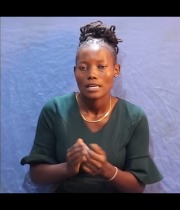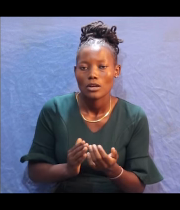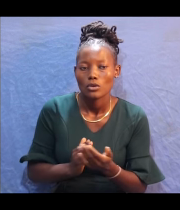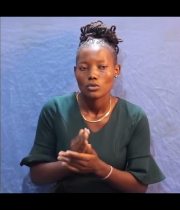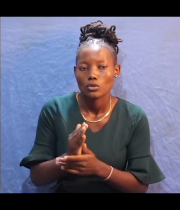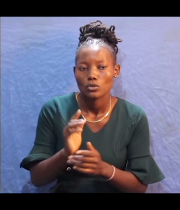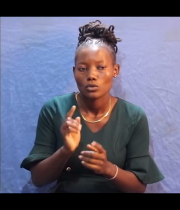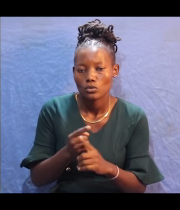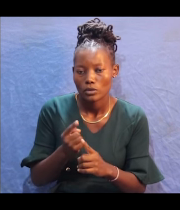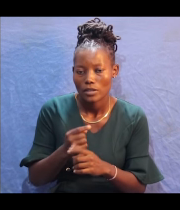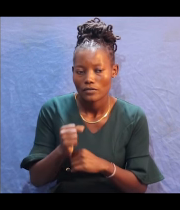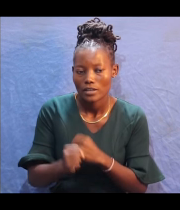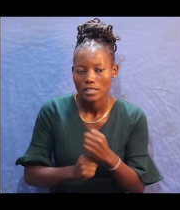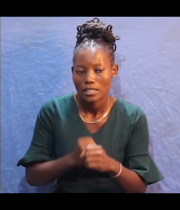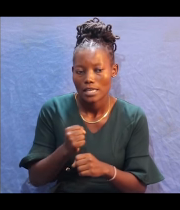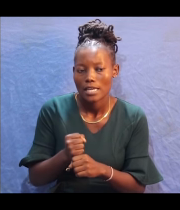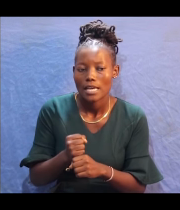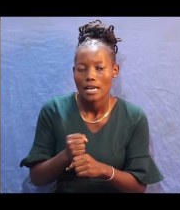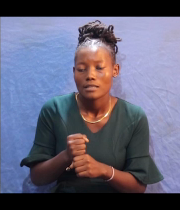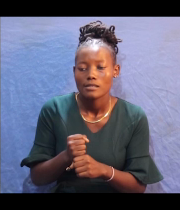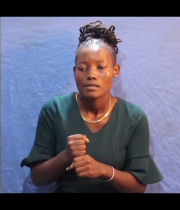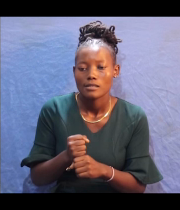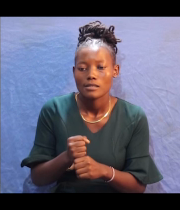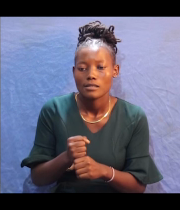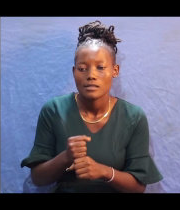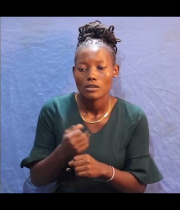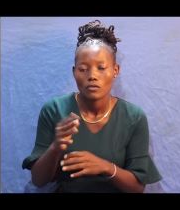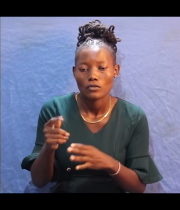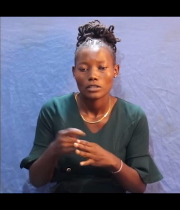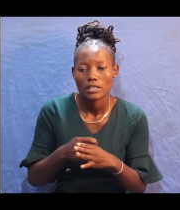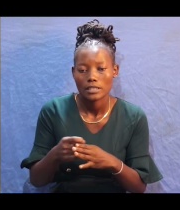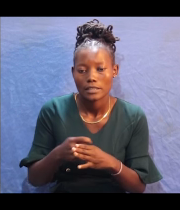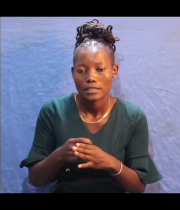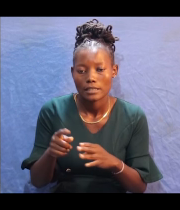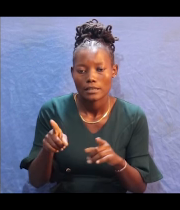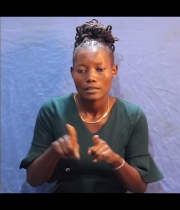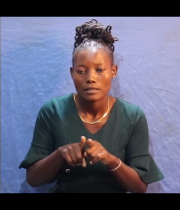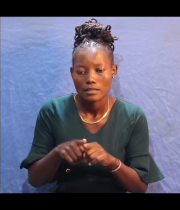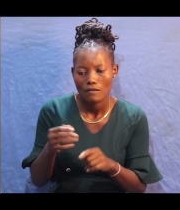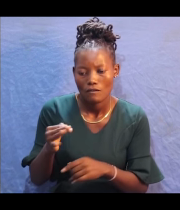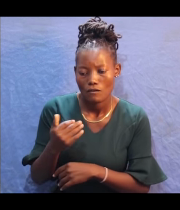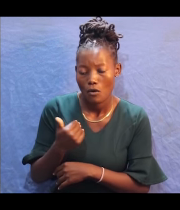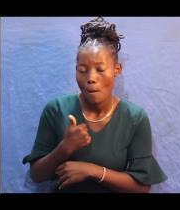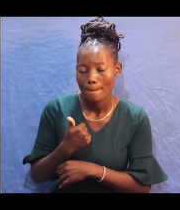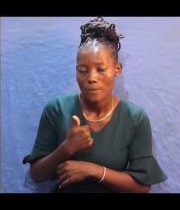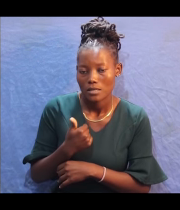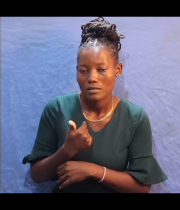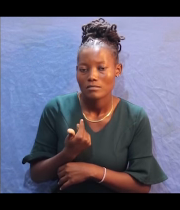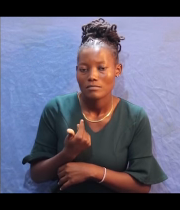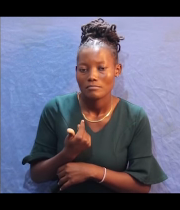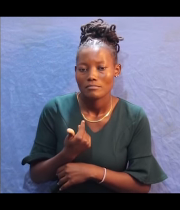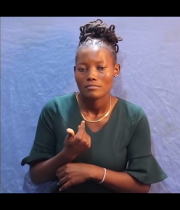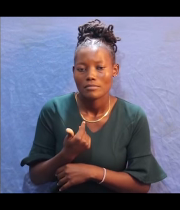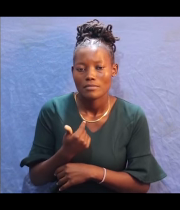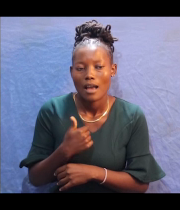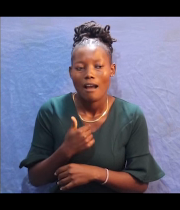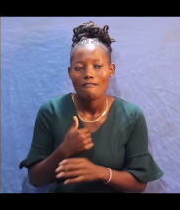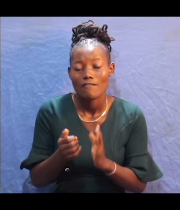their years of being in our team and through their years of training. And for me, I have listed some of the skills that